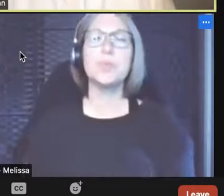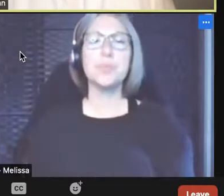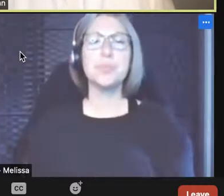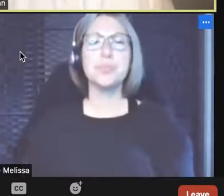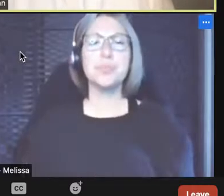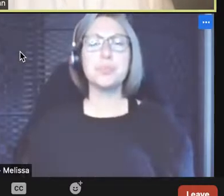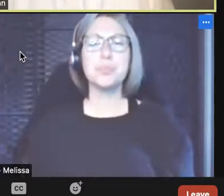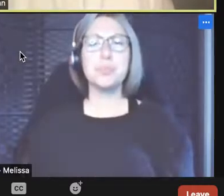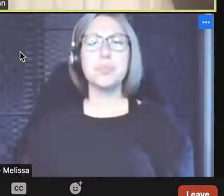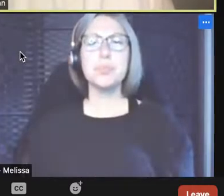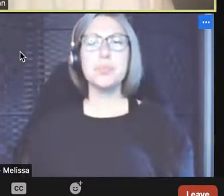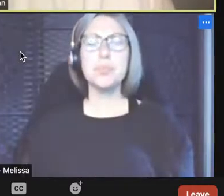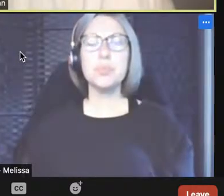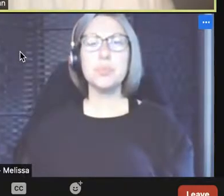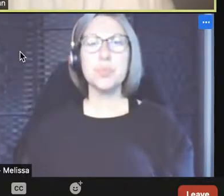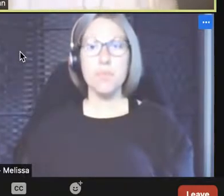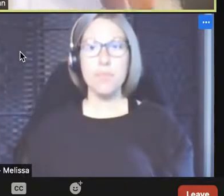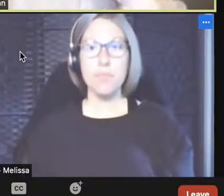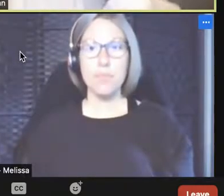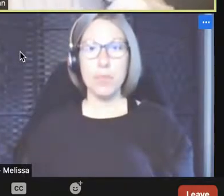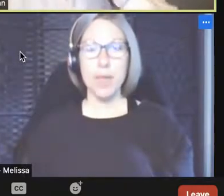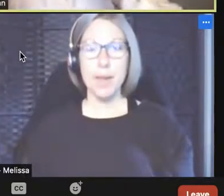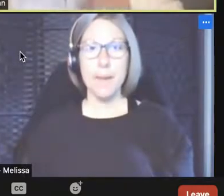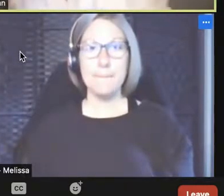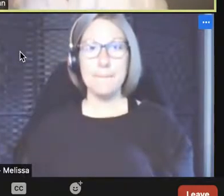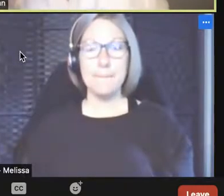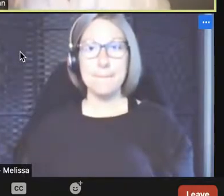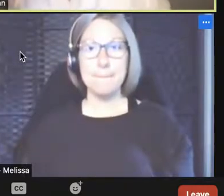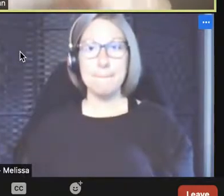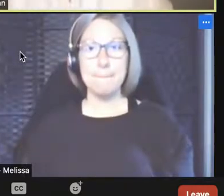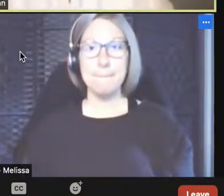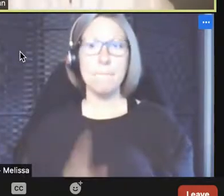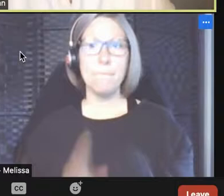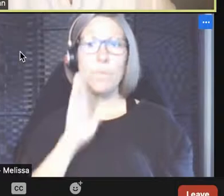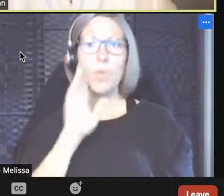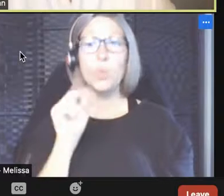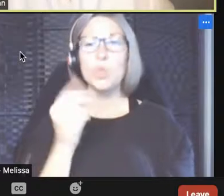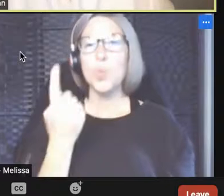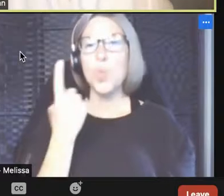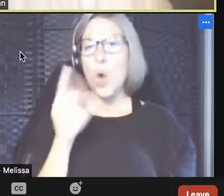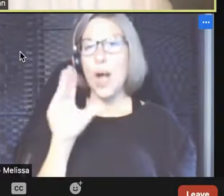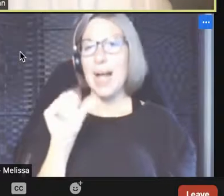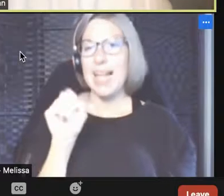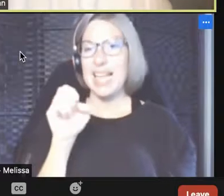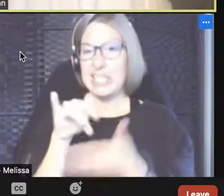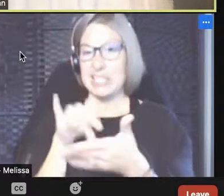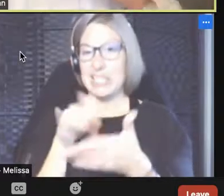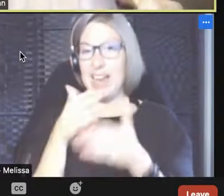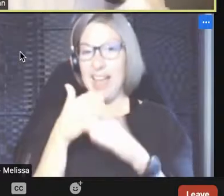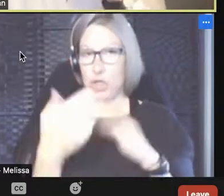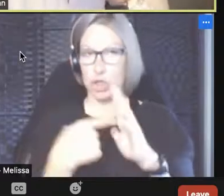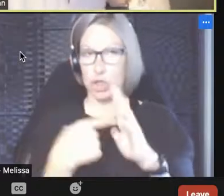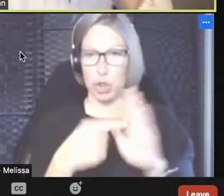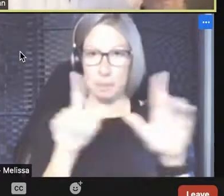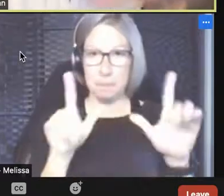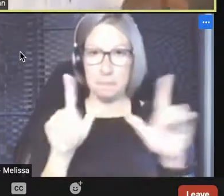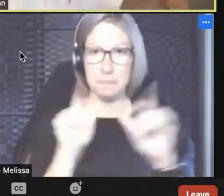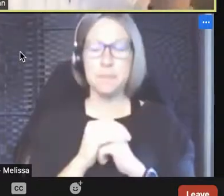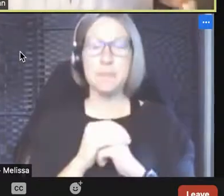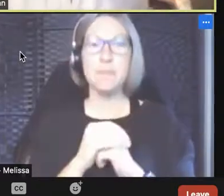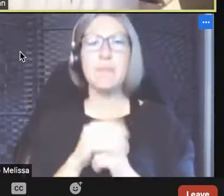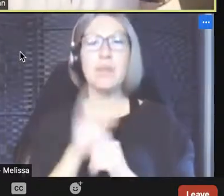So I want to just show you, we're going to do at least one little case study here after I show you. This is